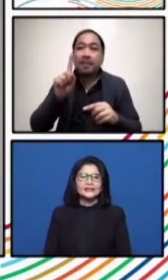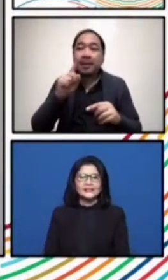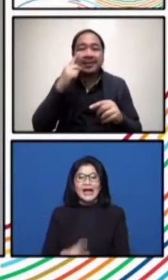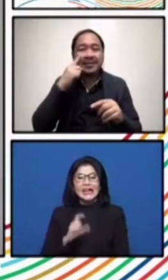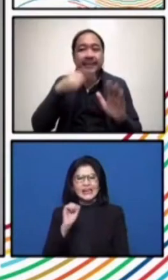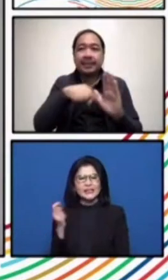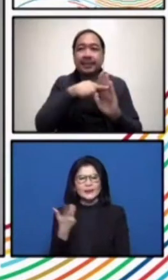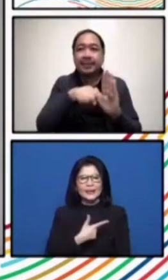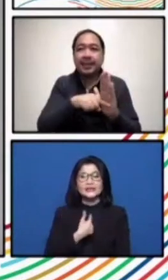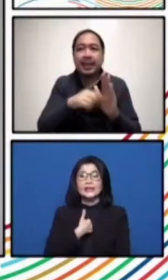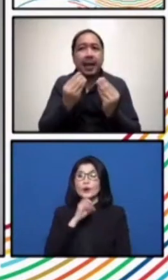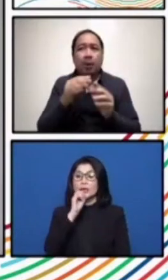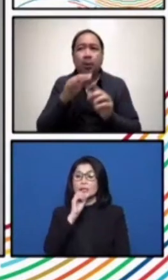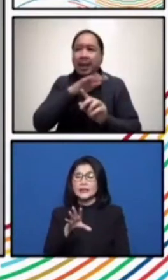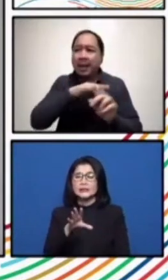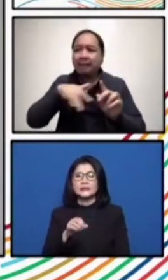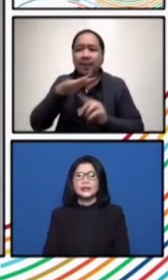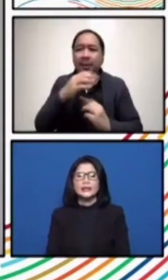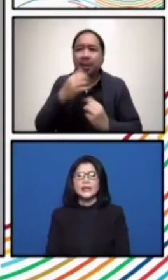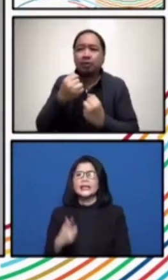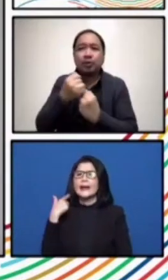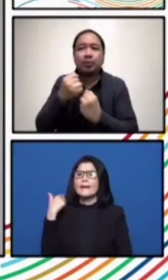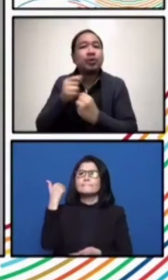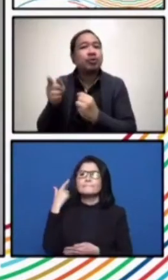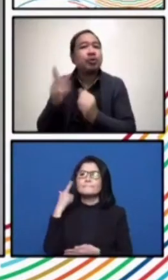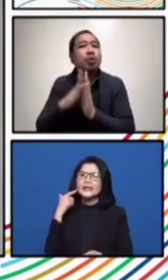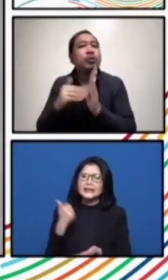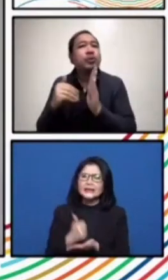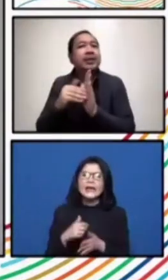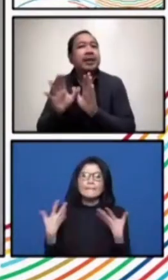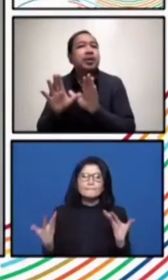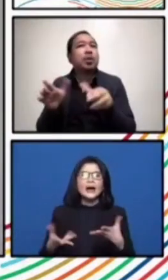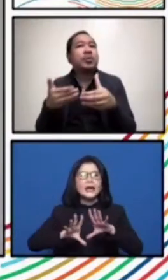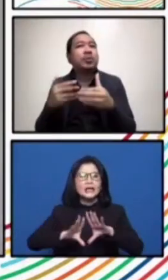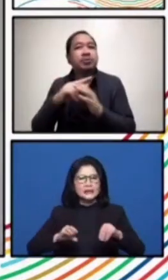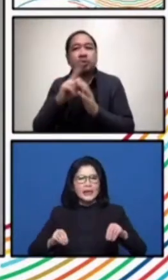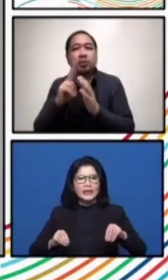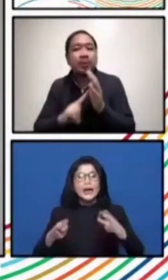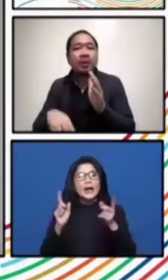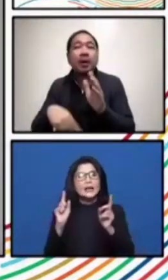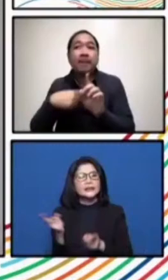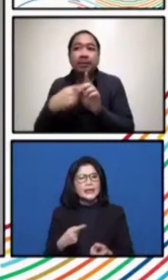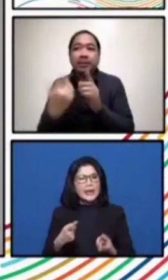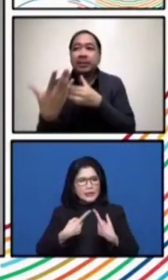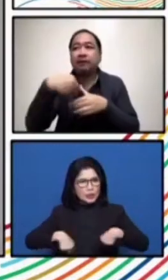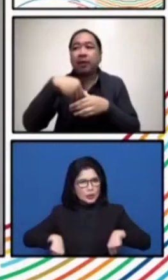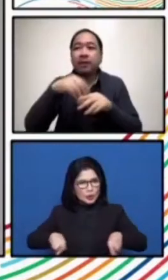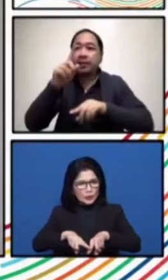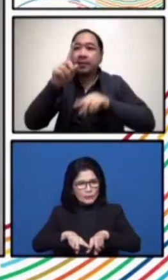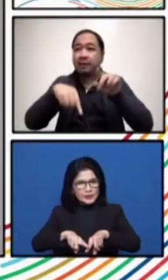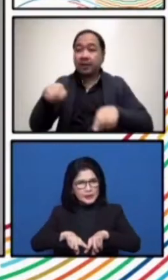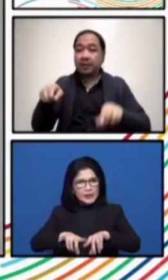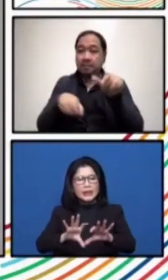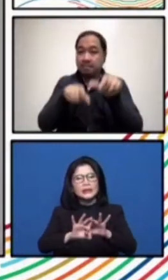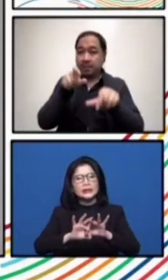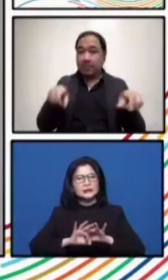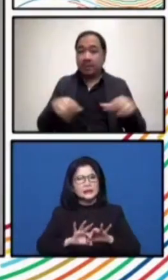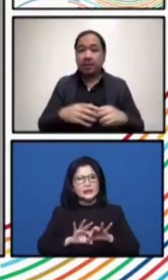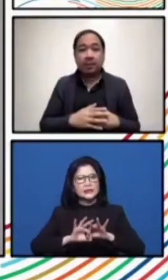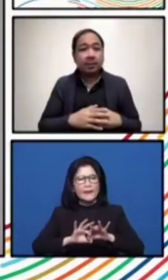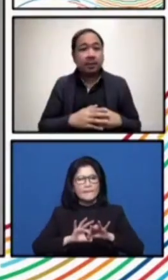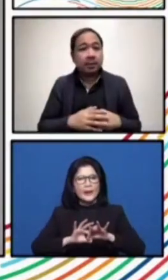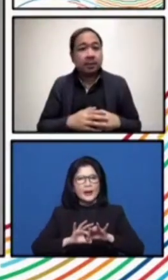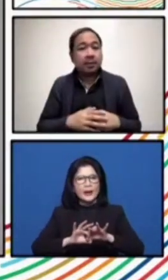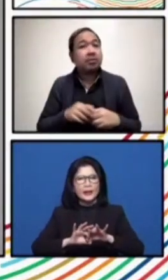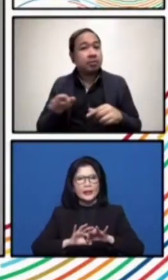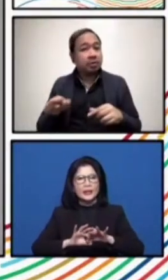enabling environment that we in the New Zealand commission work with and in partnership with other people we're an a status human rights and